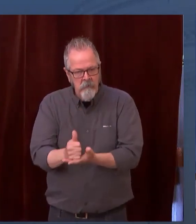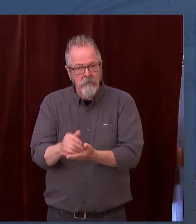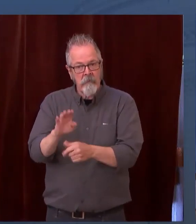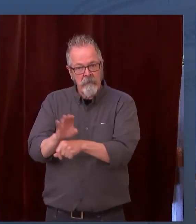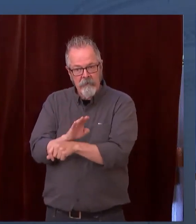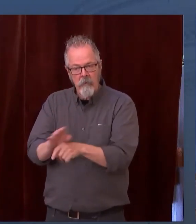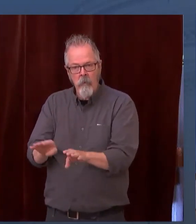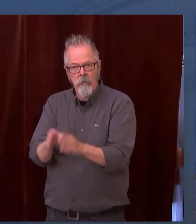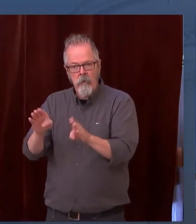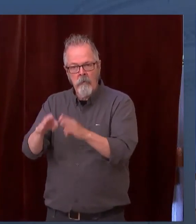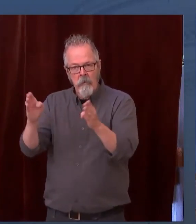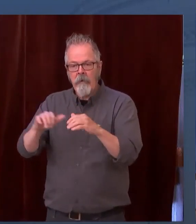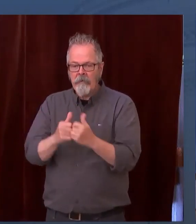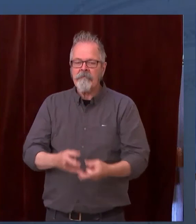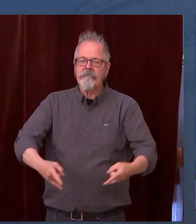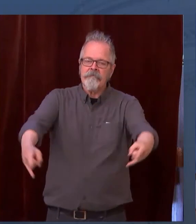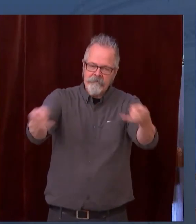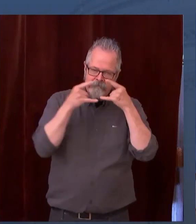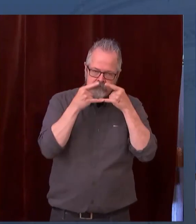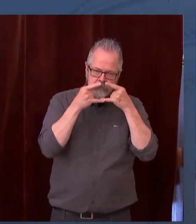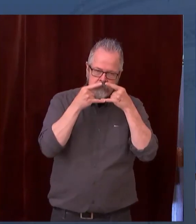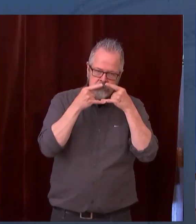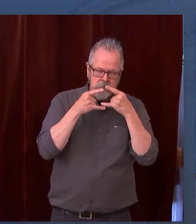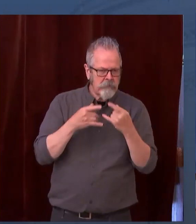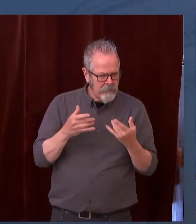actually confident about the direction we're going here.